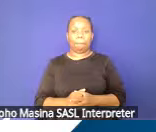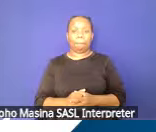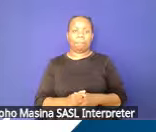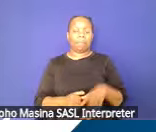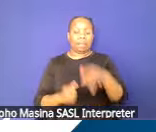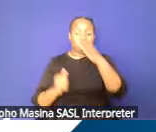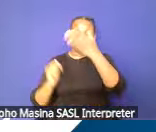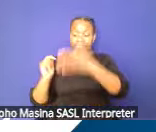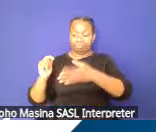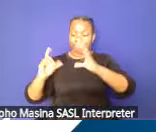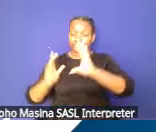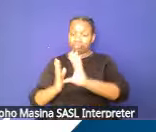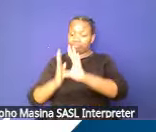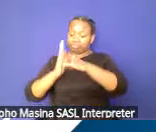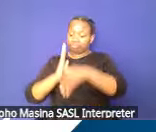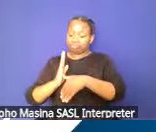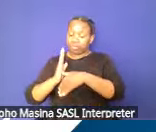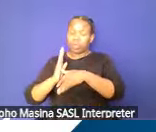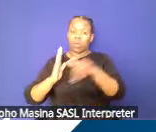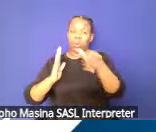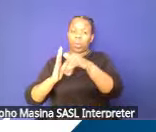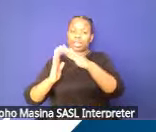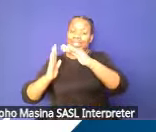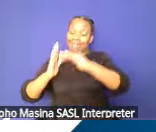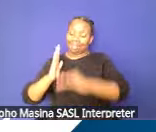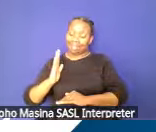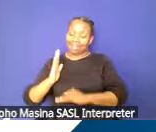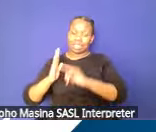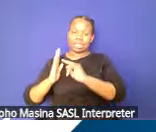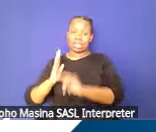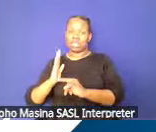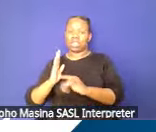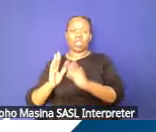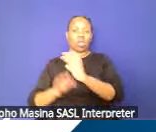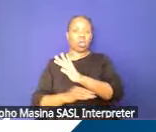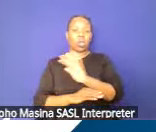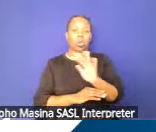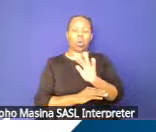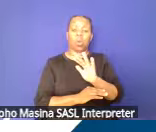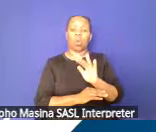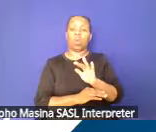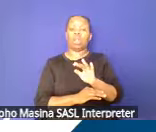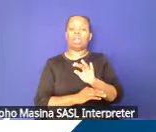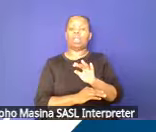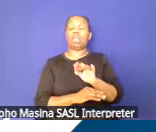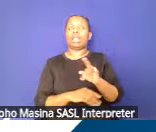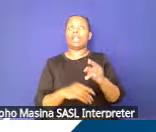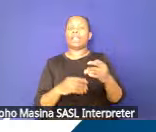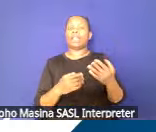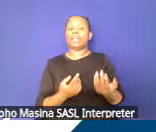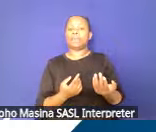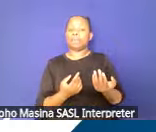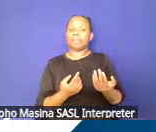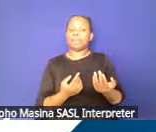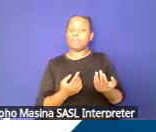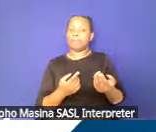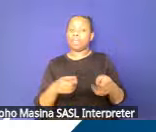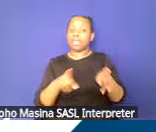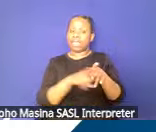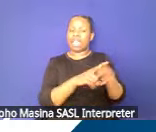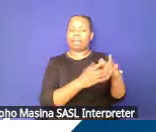disability that is less restraining than a